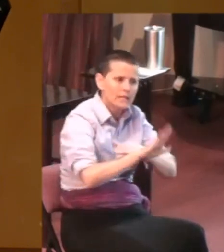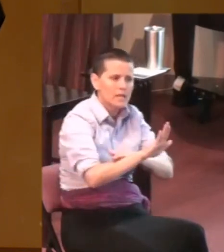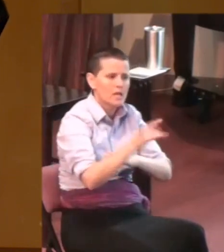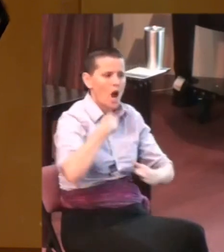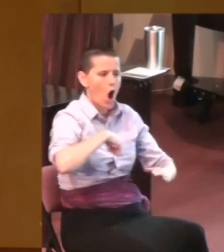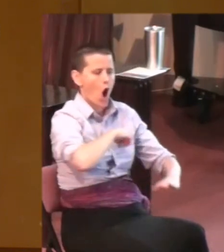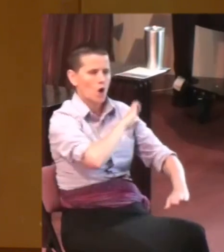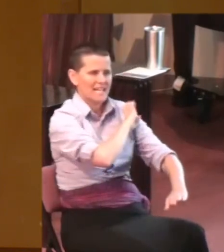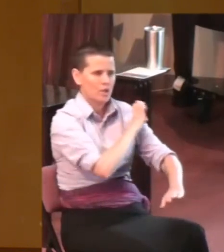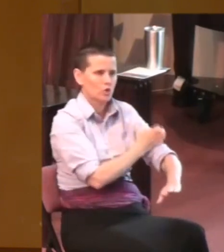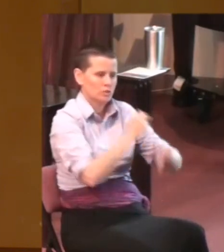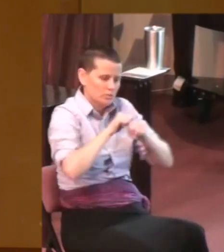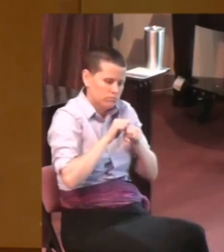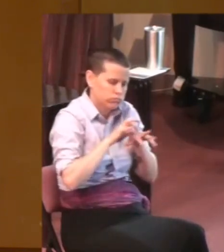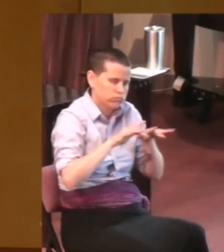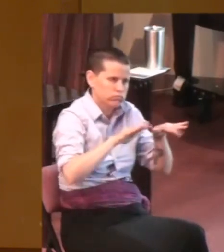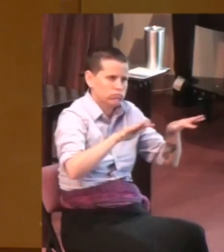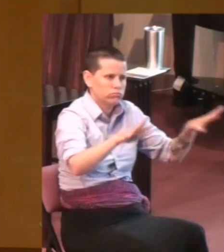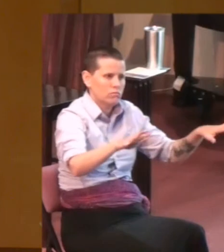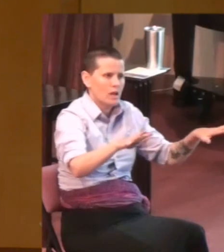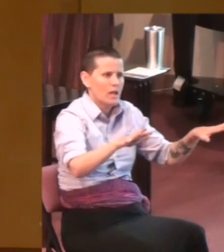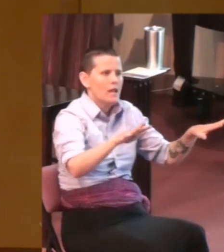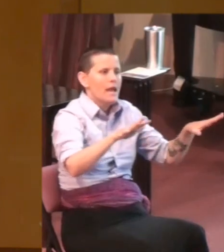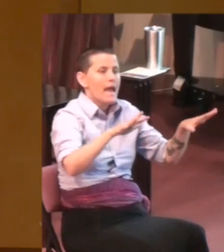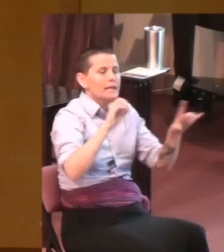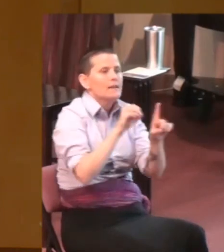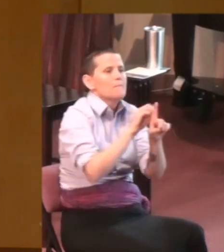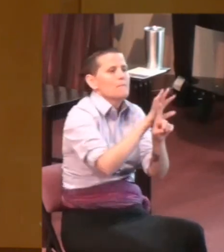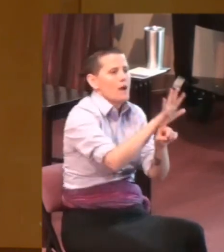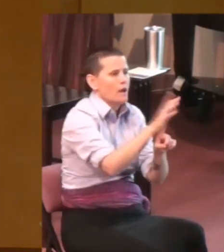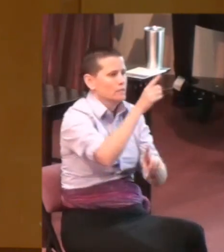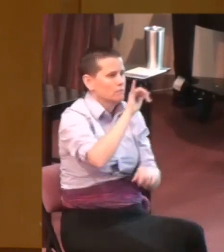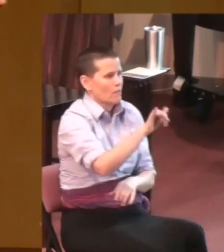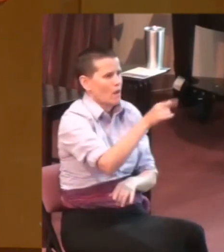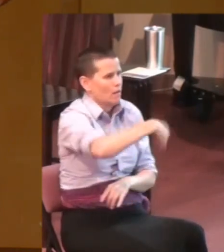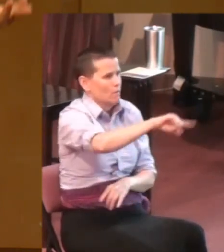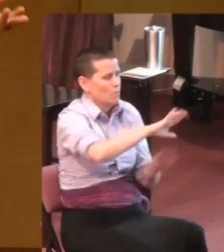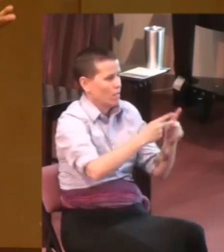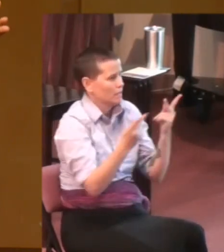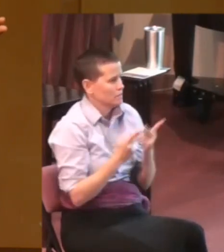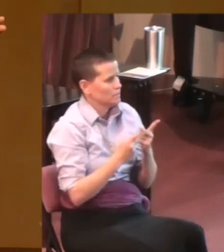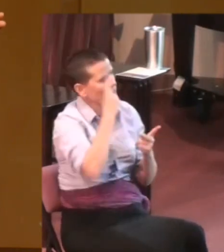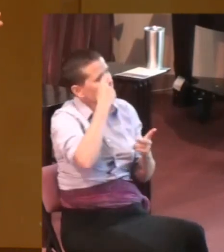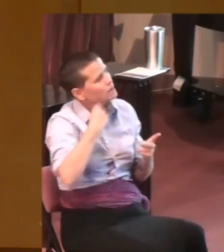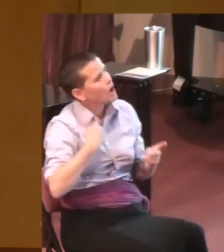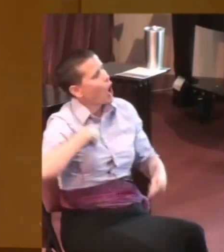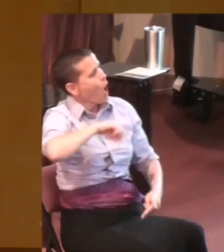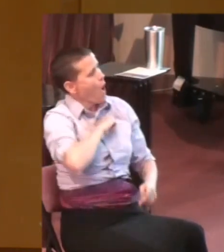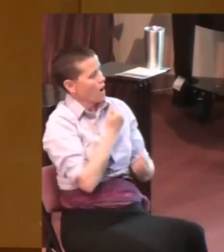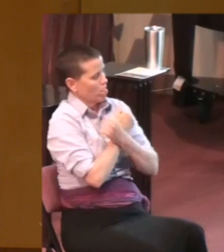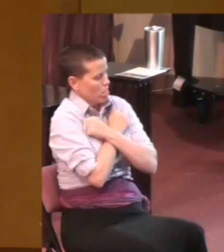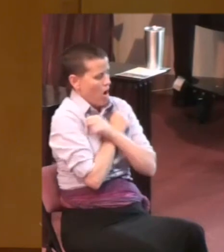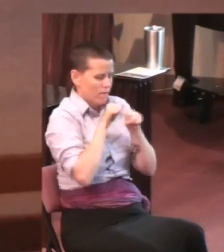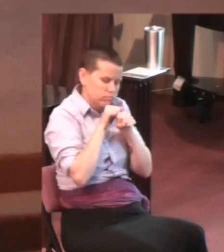but be natural because we've become more love. The more